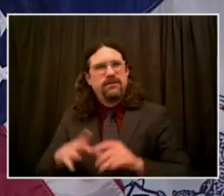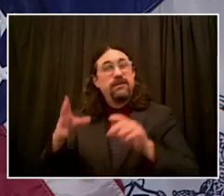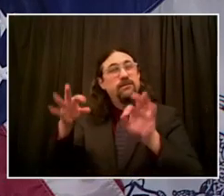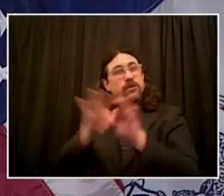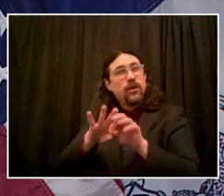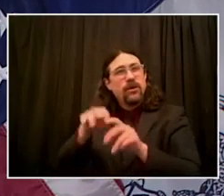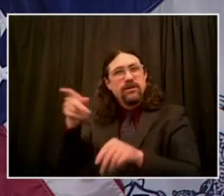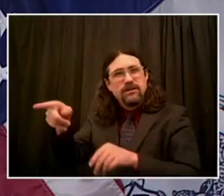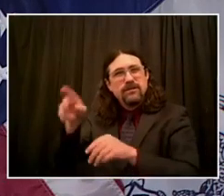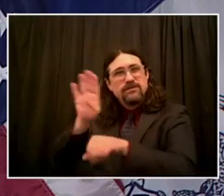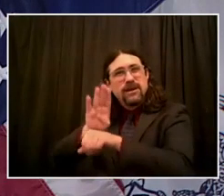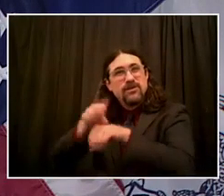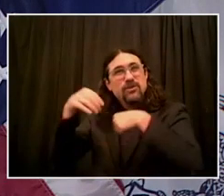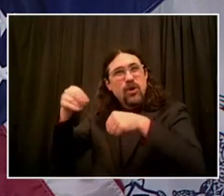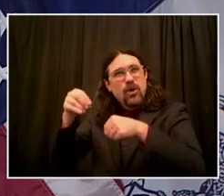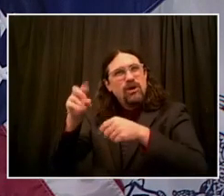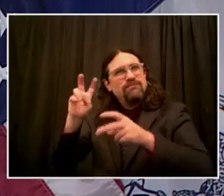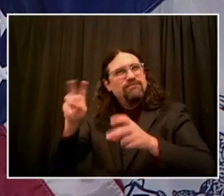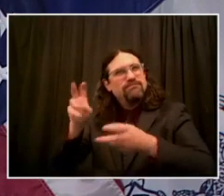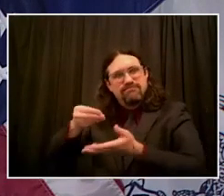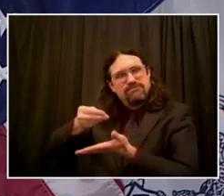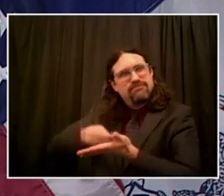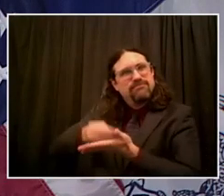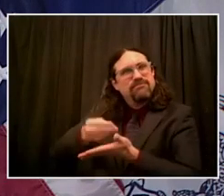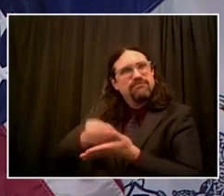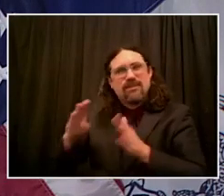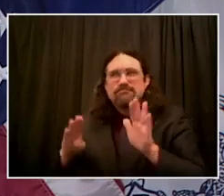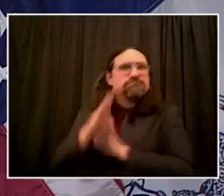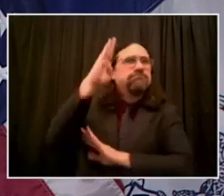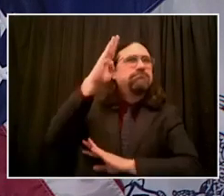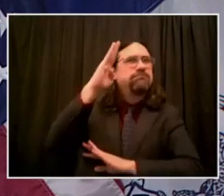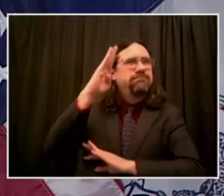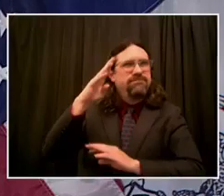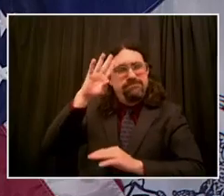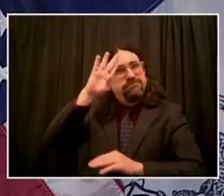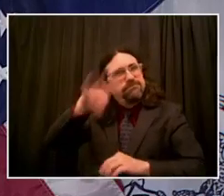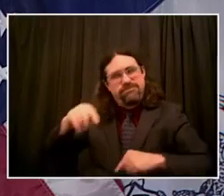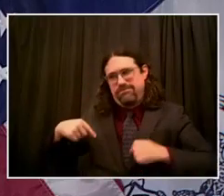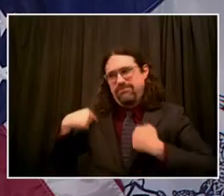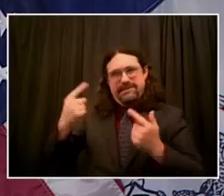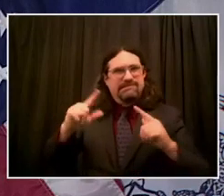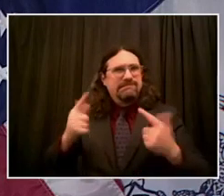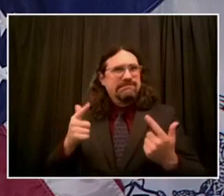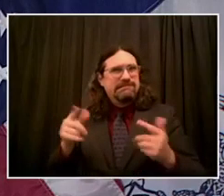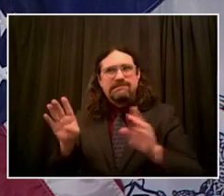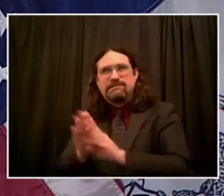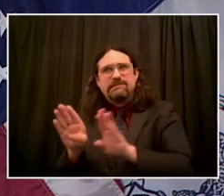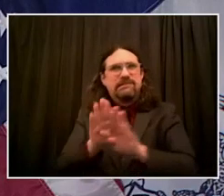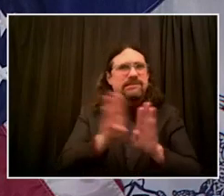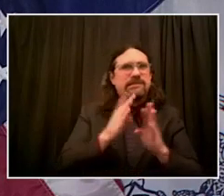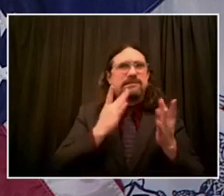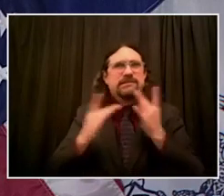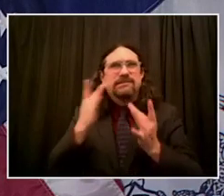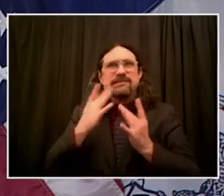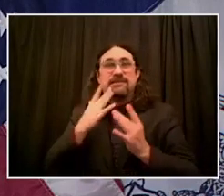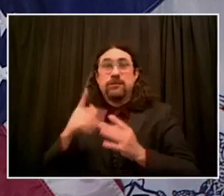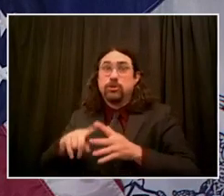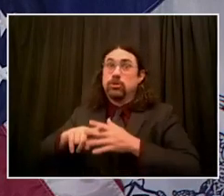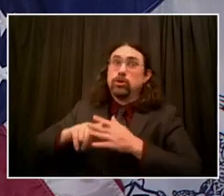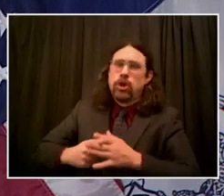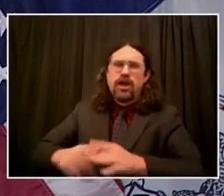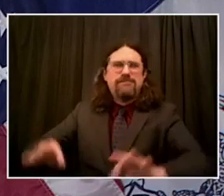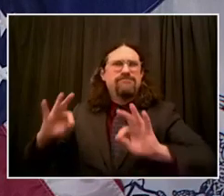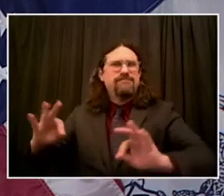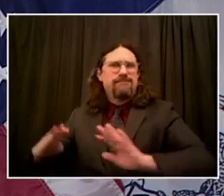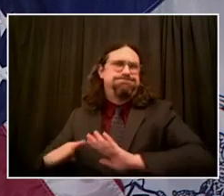be right there, side by side with each and every business owner, helping them to make that strong restart. So